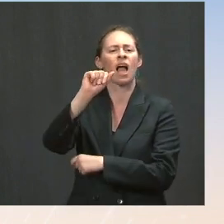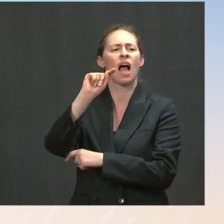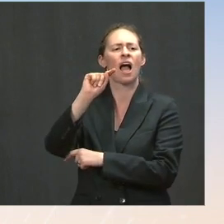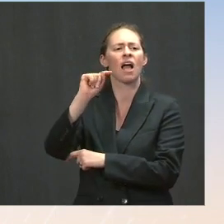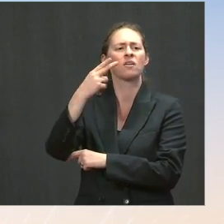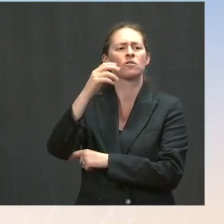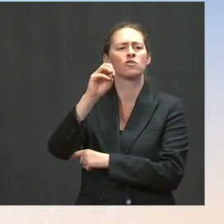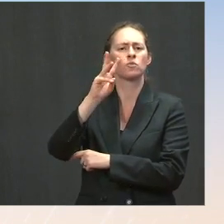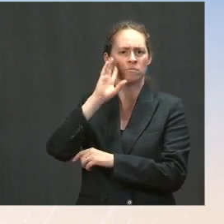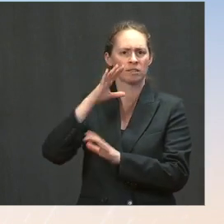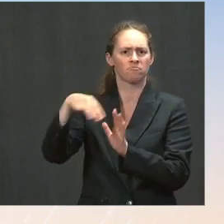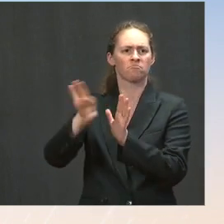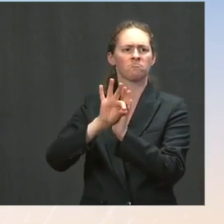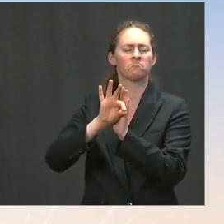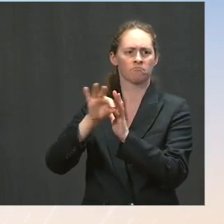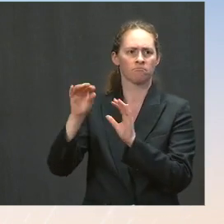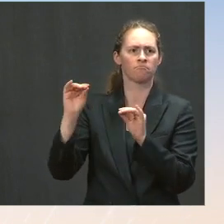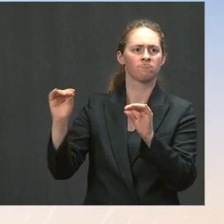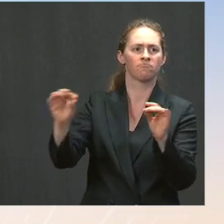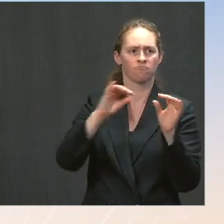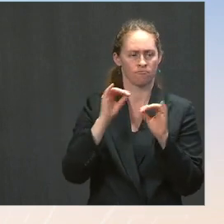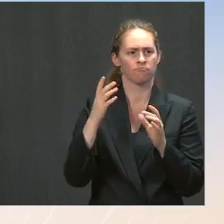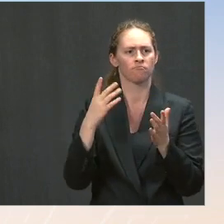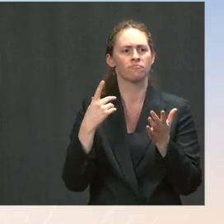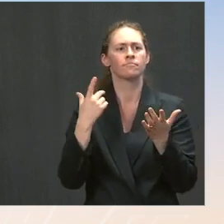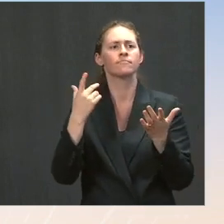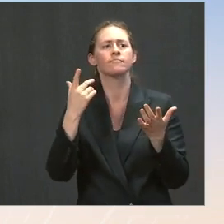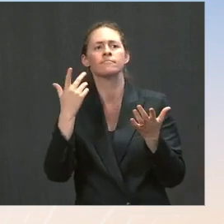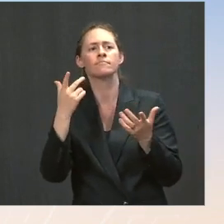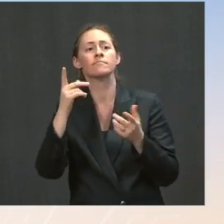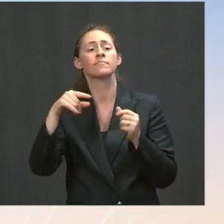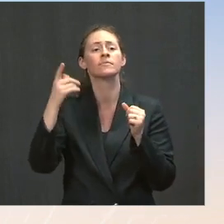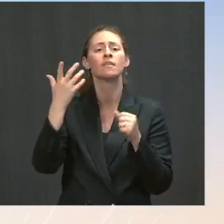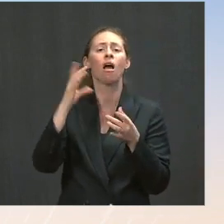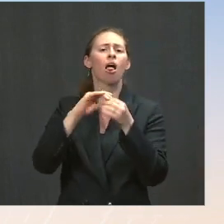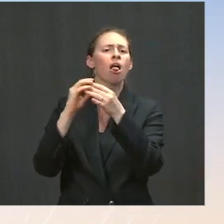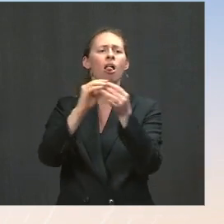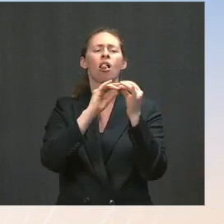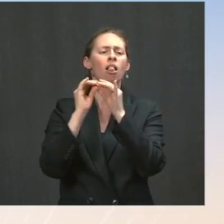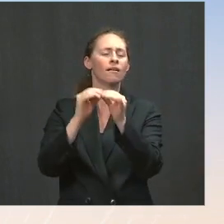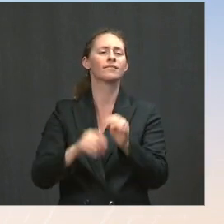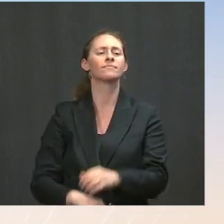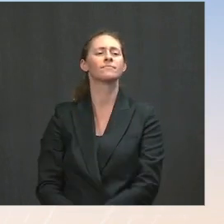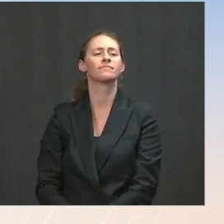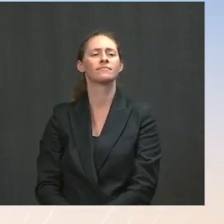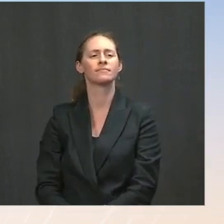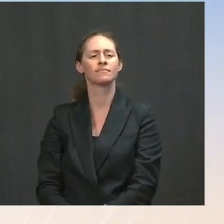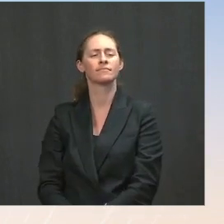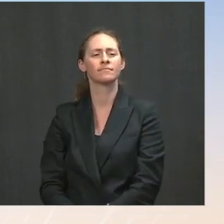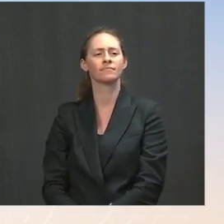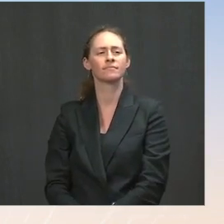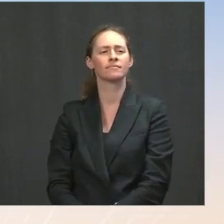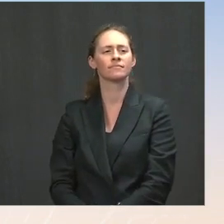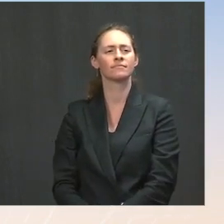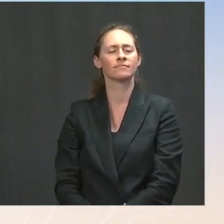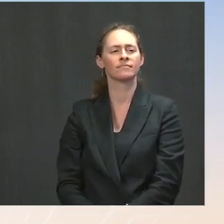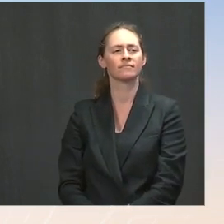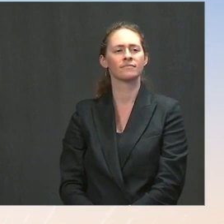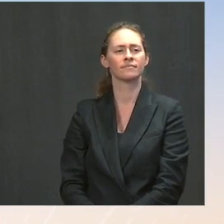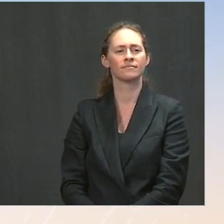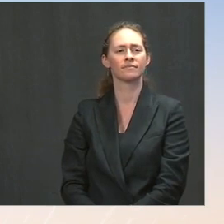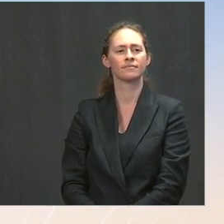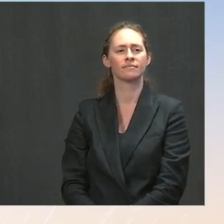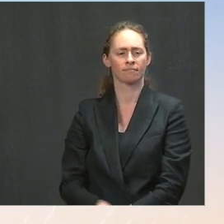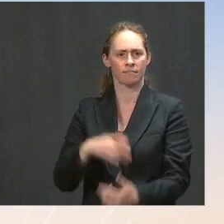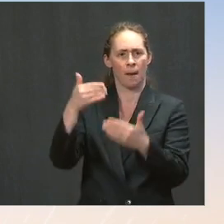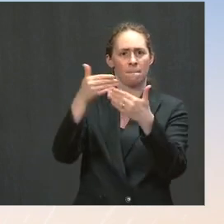on January 6th at the Capitol. Did the president or anybody else in the administration discuss those cases with Graves before his nomination? Did they seek